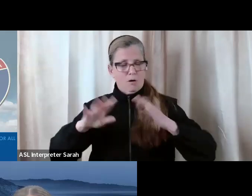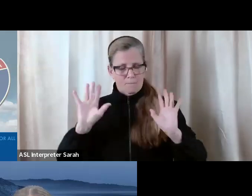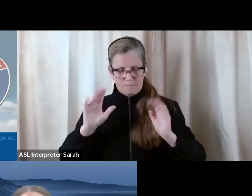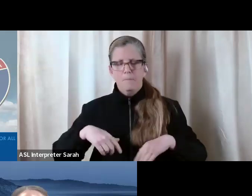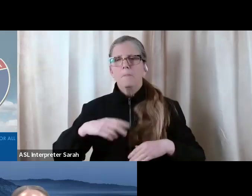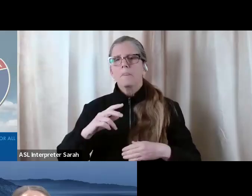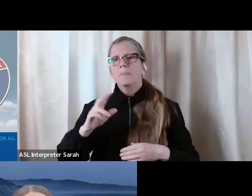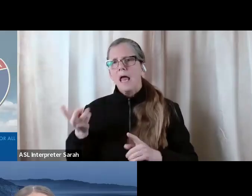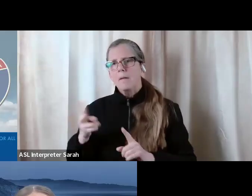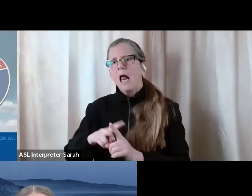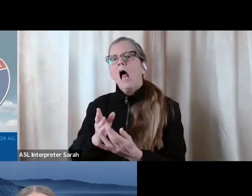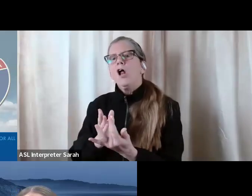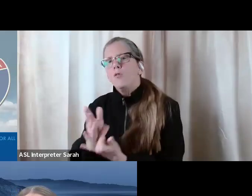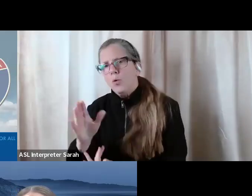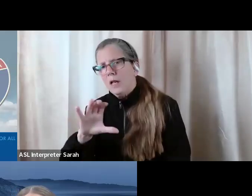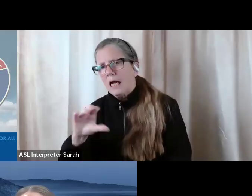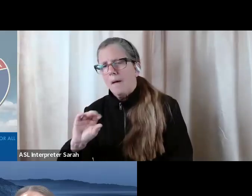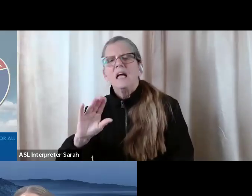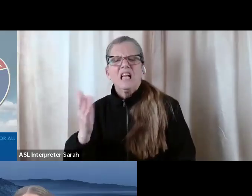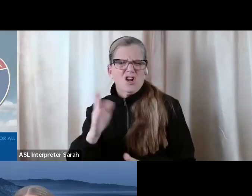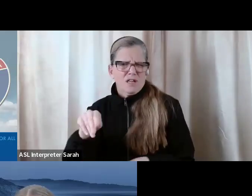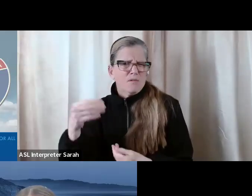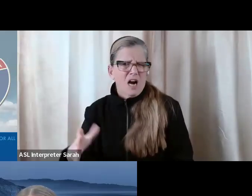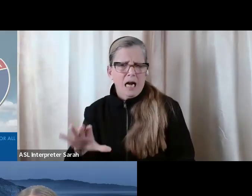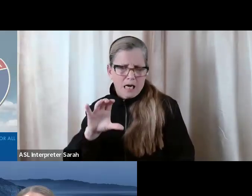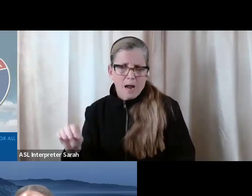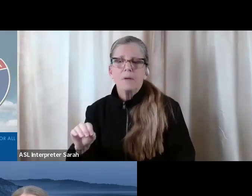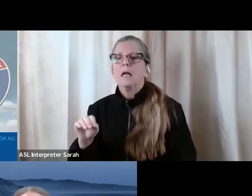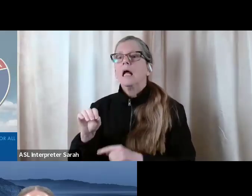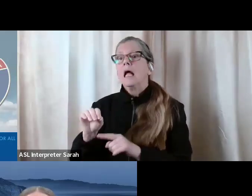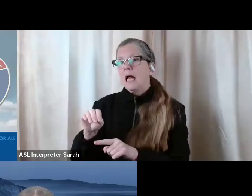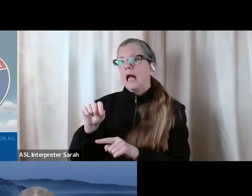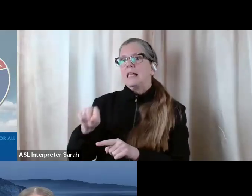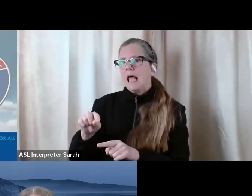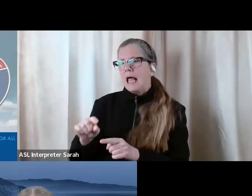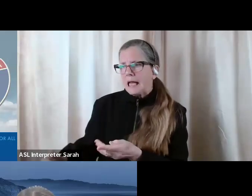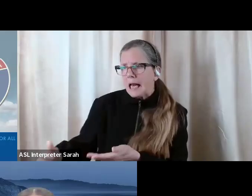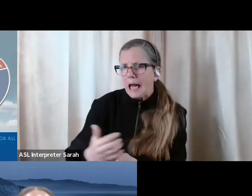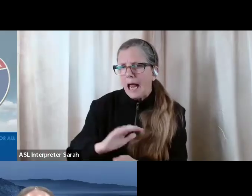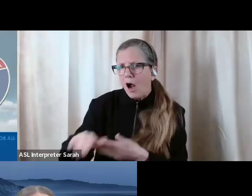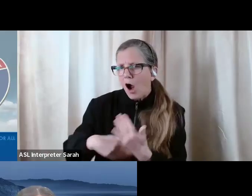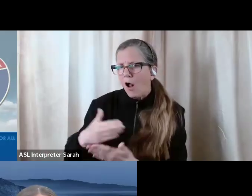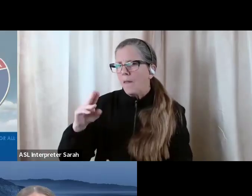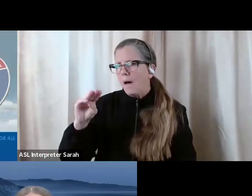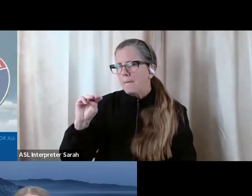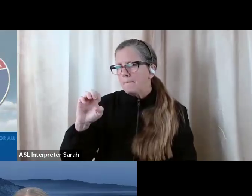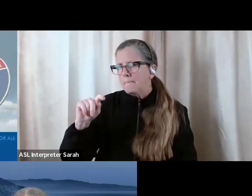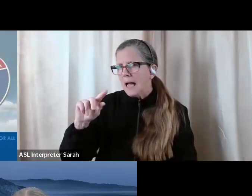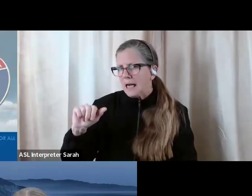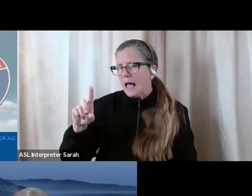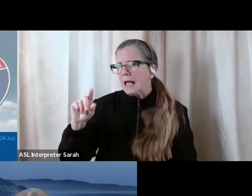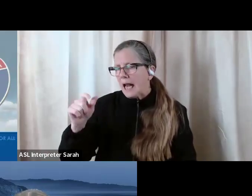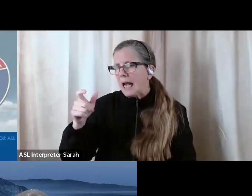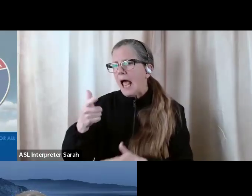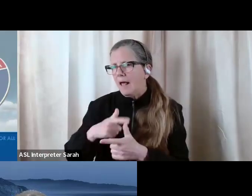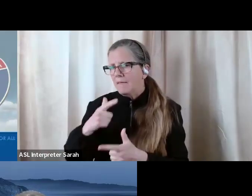service provider, and the service provider, basically, they get all the metadata and send that electronically to the TPA, who then processes that.